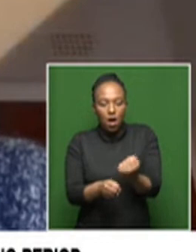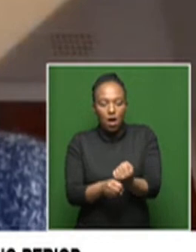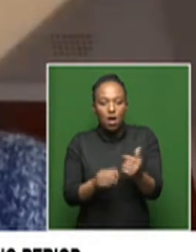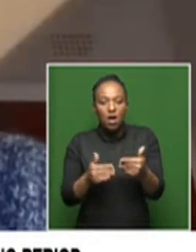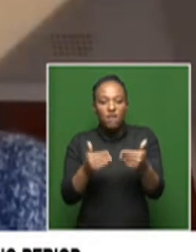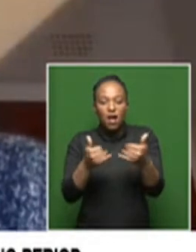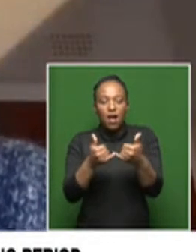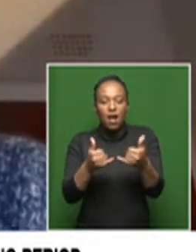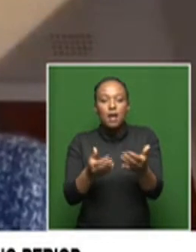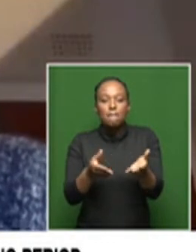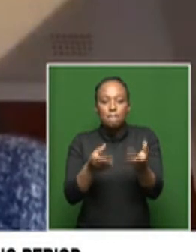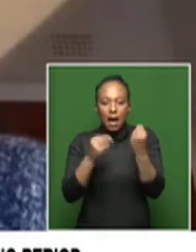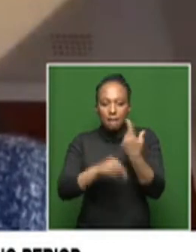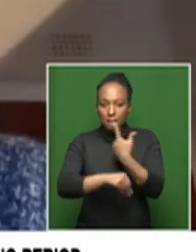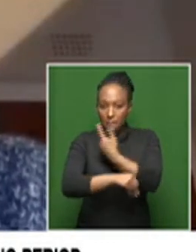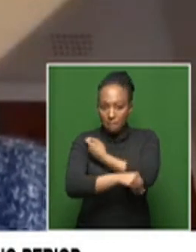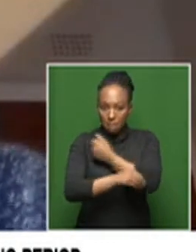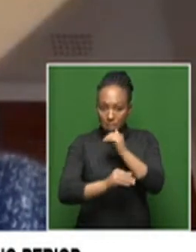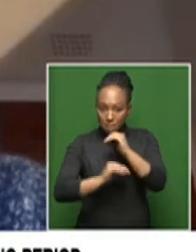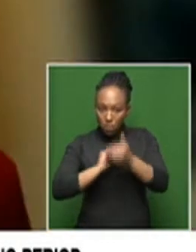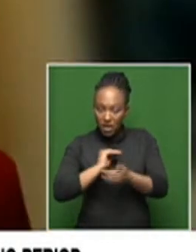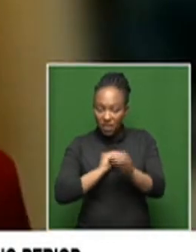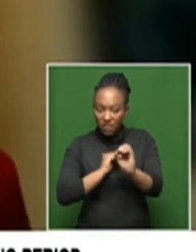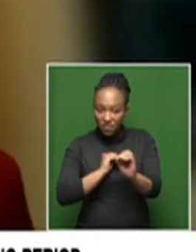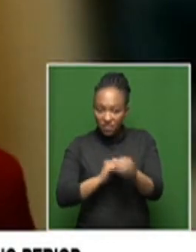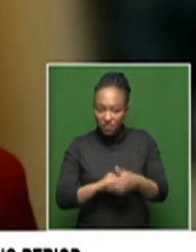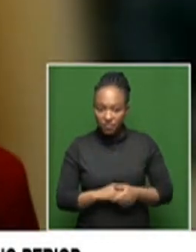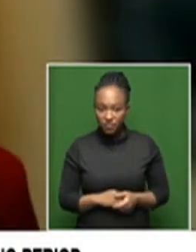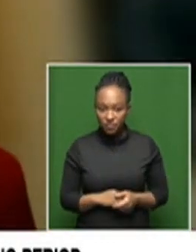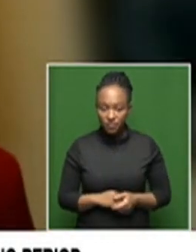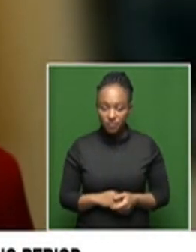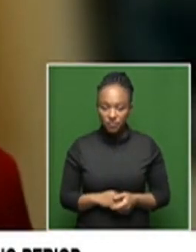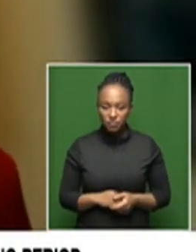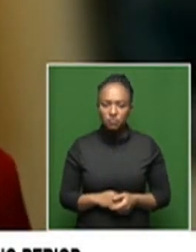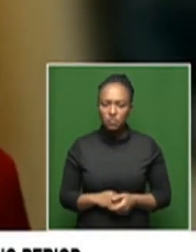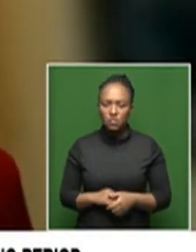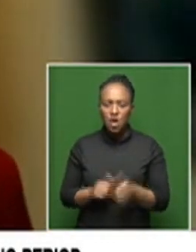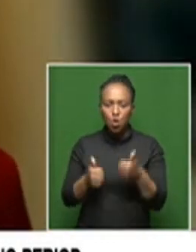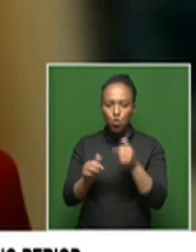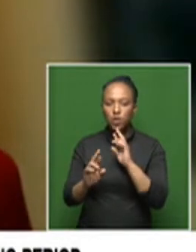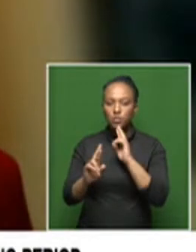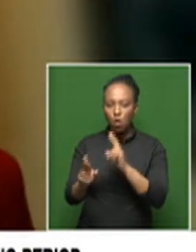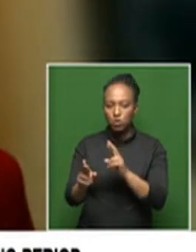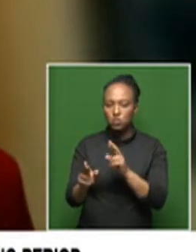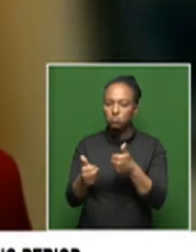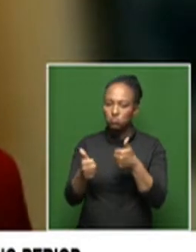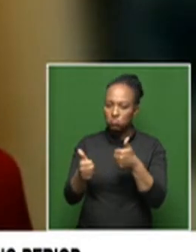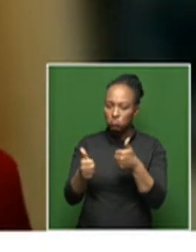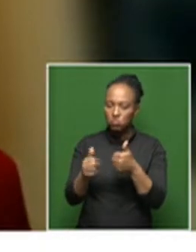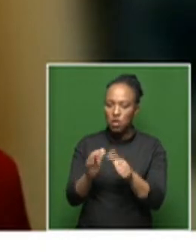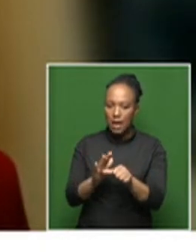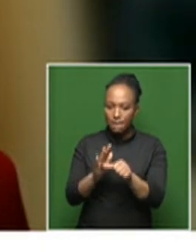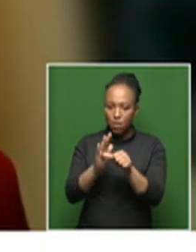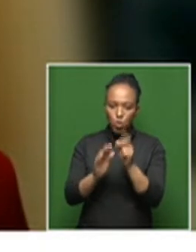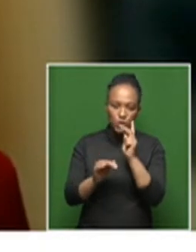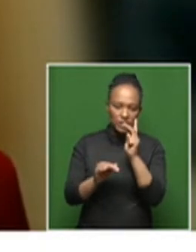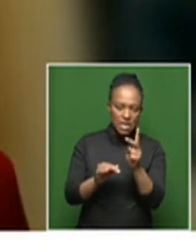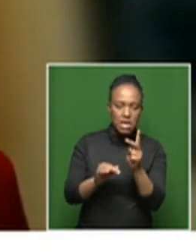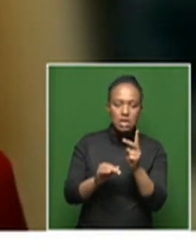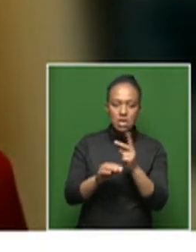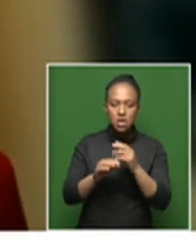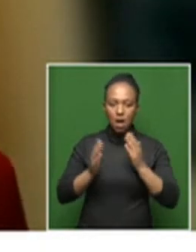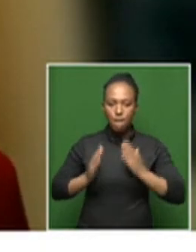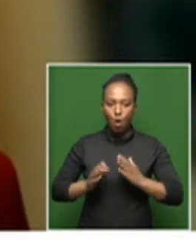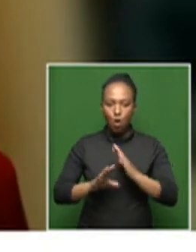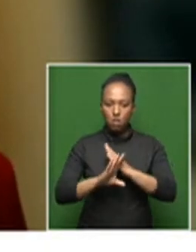have been vaccinated, protected? So we see a good immune response, which is durable. So that's an important thing. We can see good T-cell immunity and